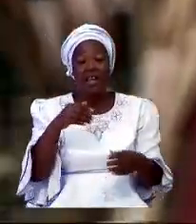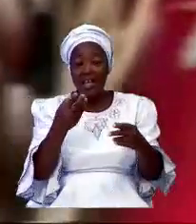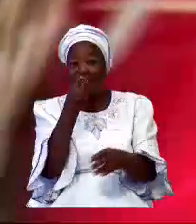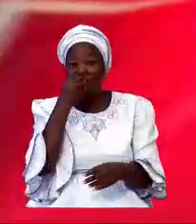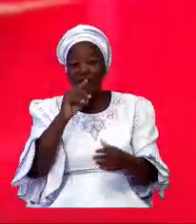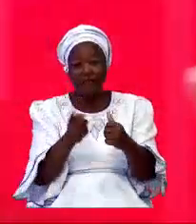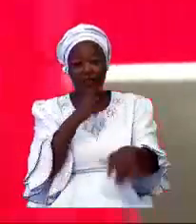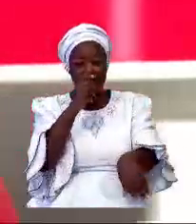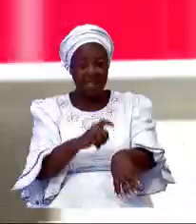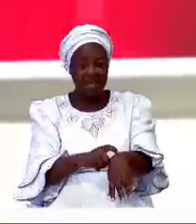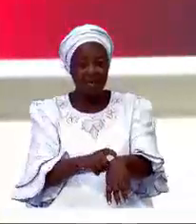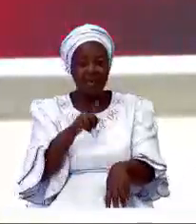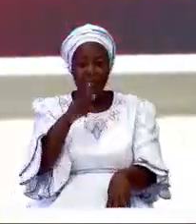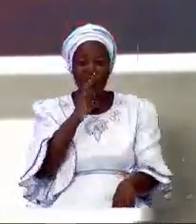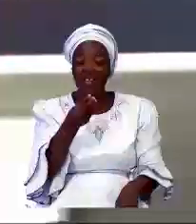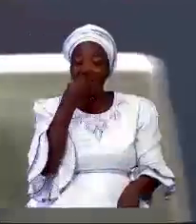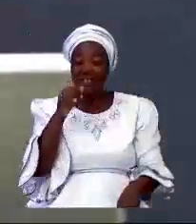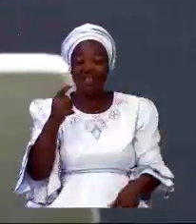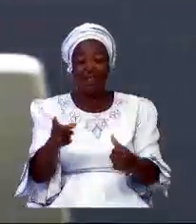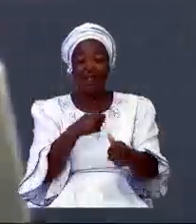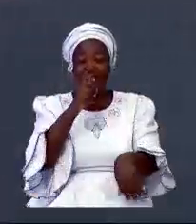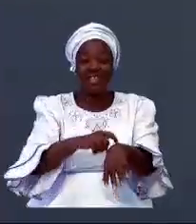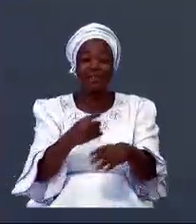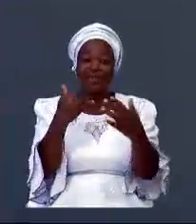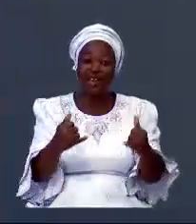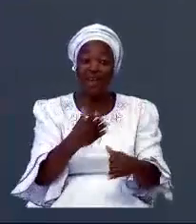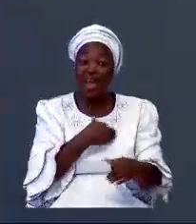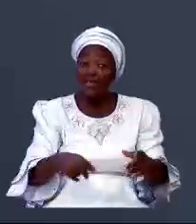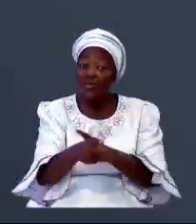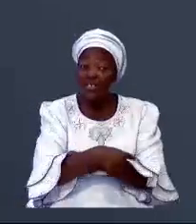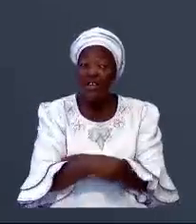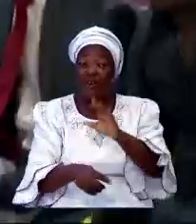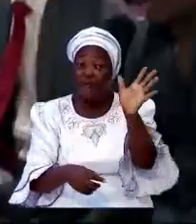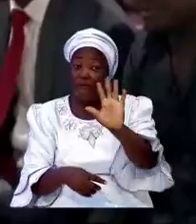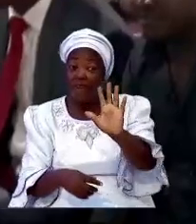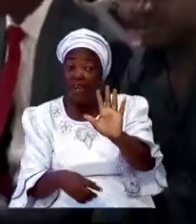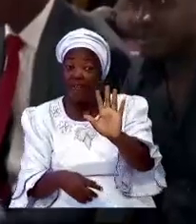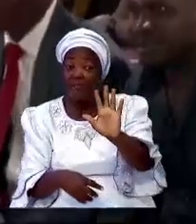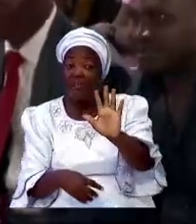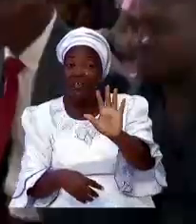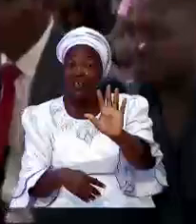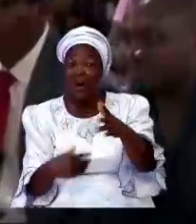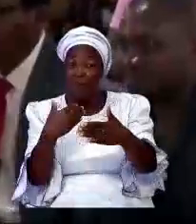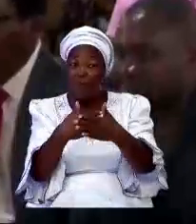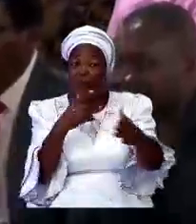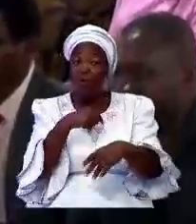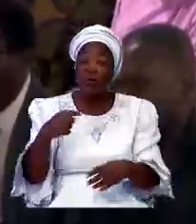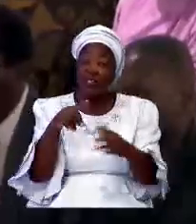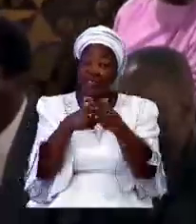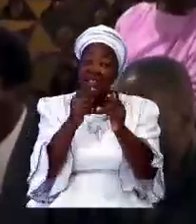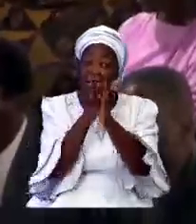Elijah ate the first time. You are eating the first time now. And